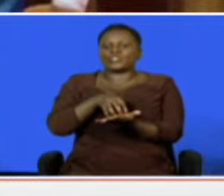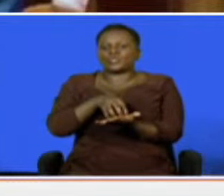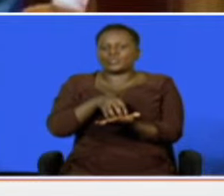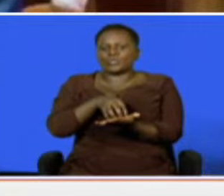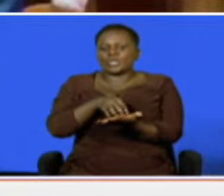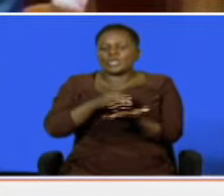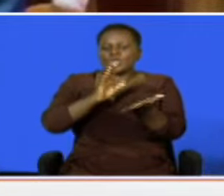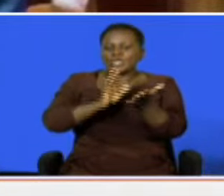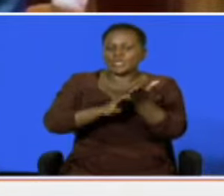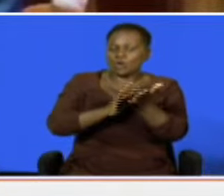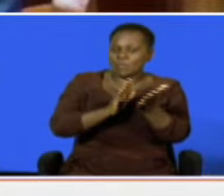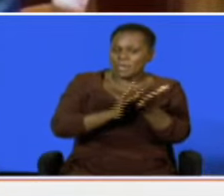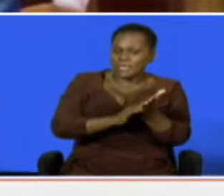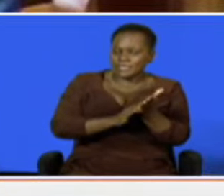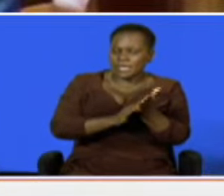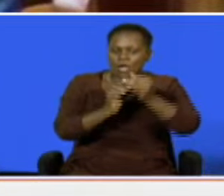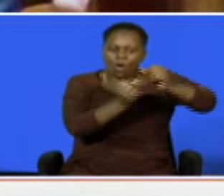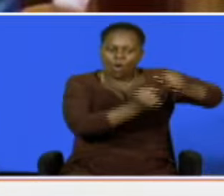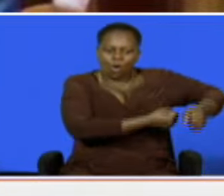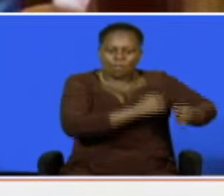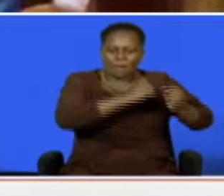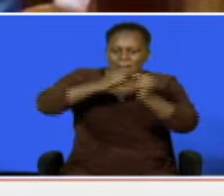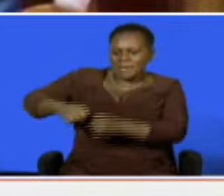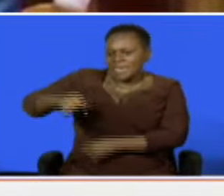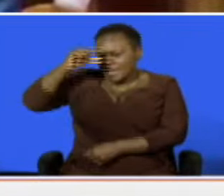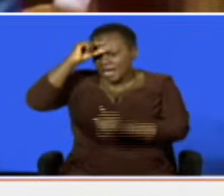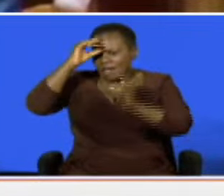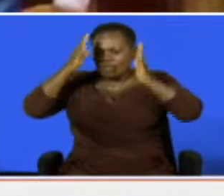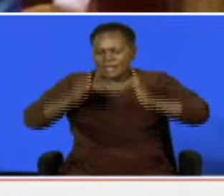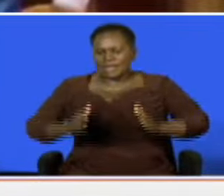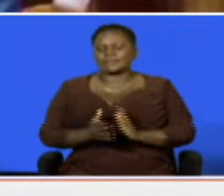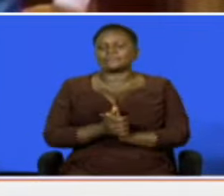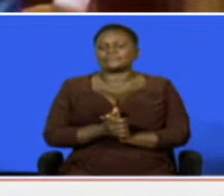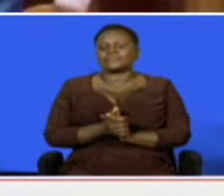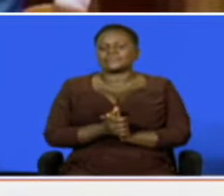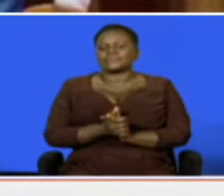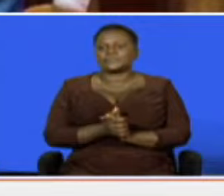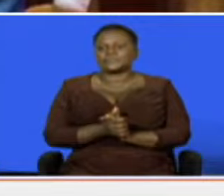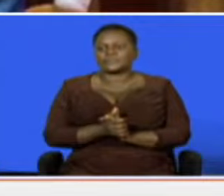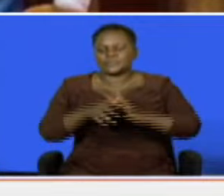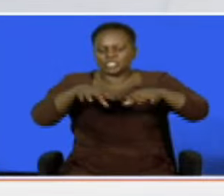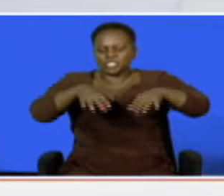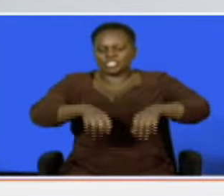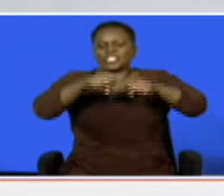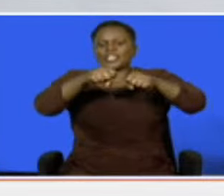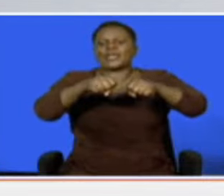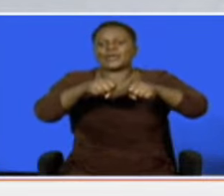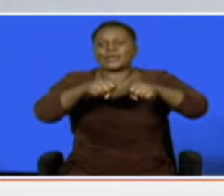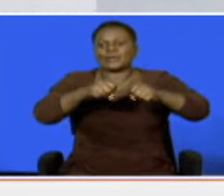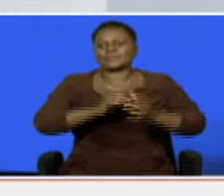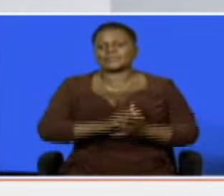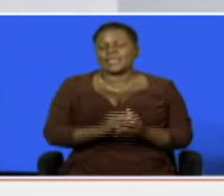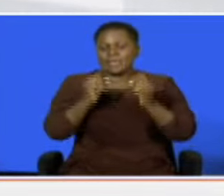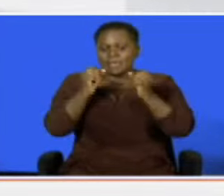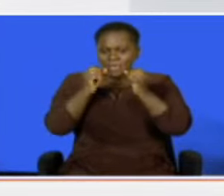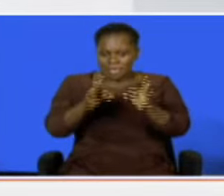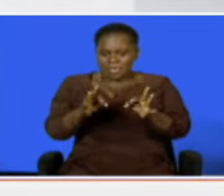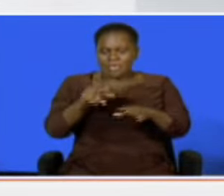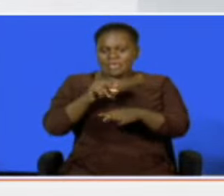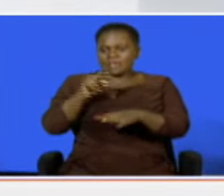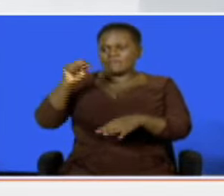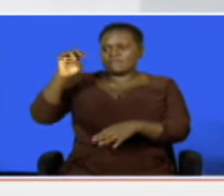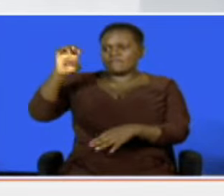by recommending Homabay Governor Gladys Wanga as Mbadi's successor. Should the ODM